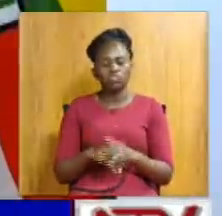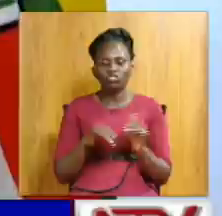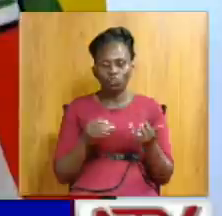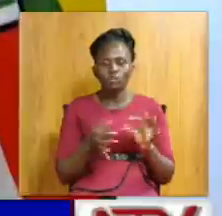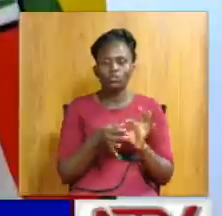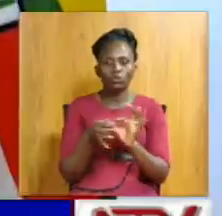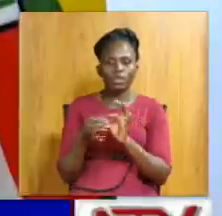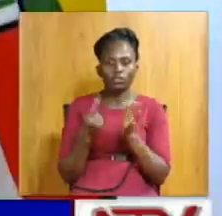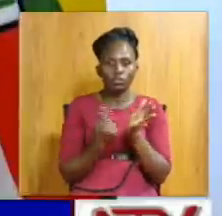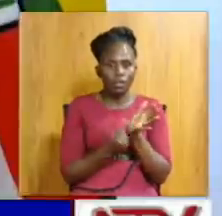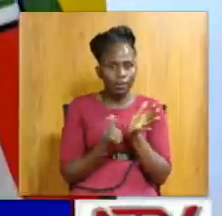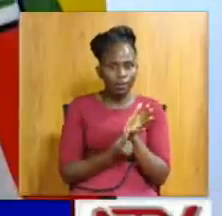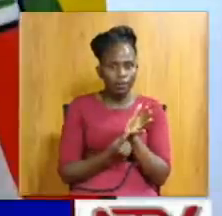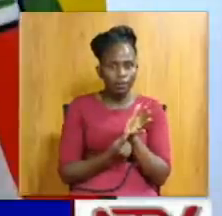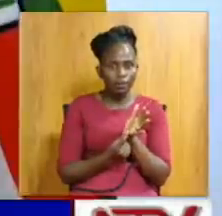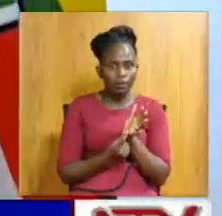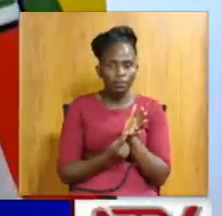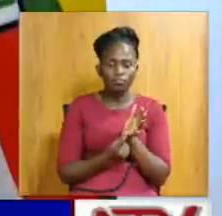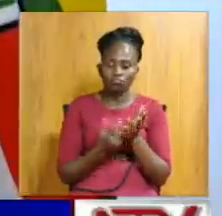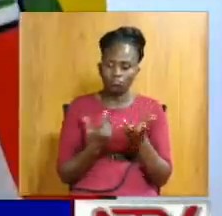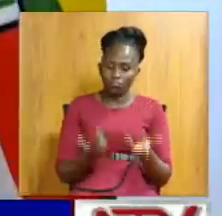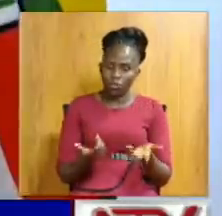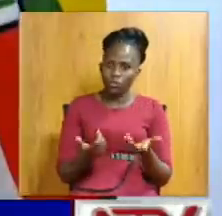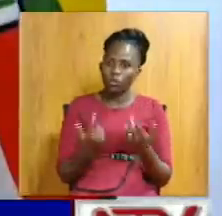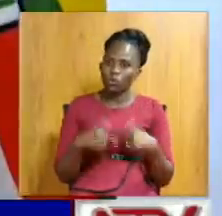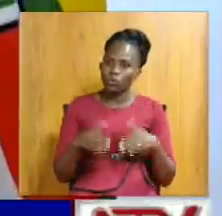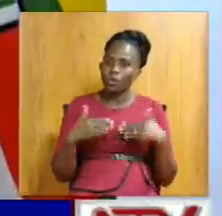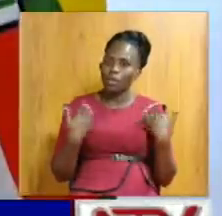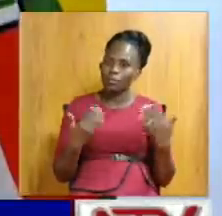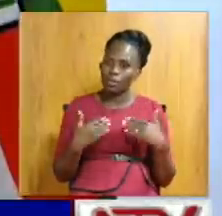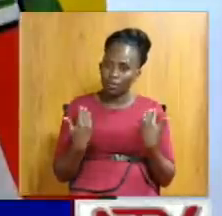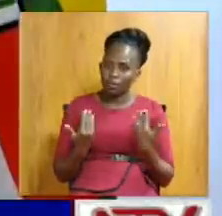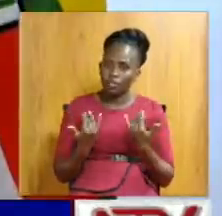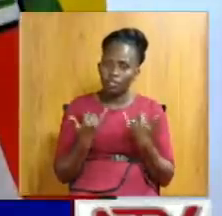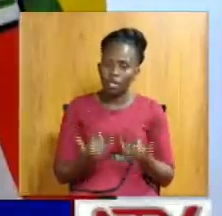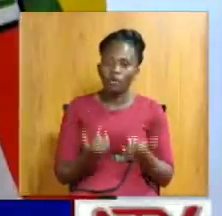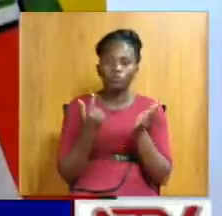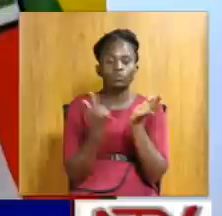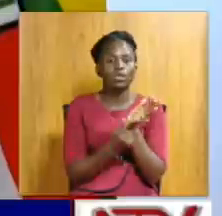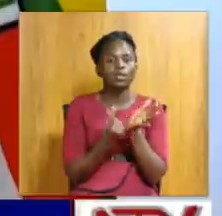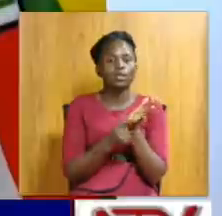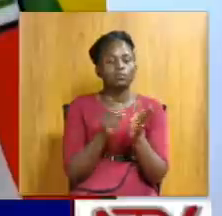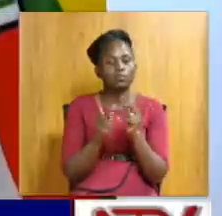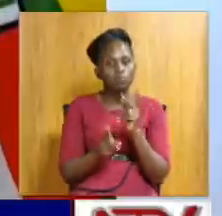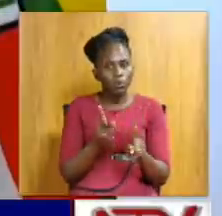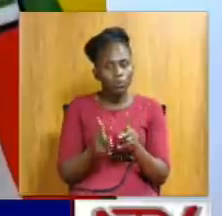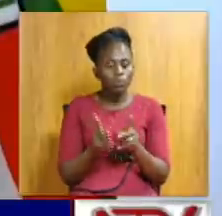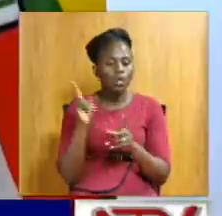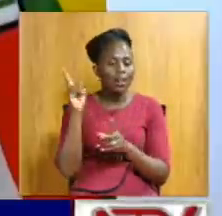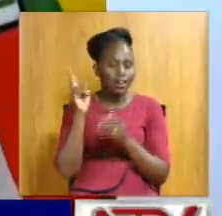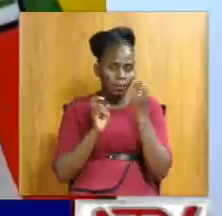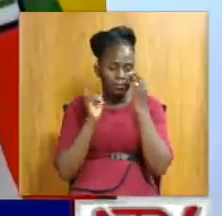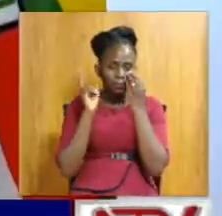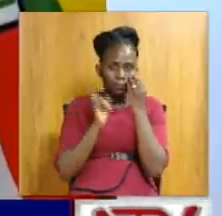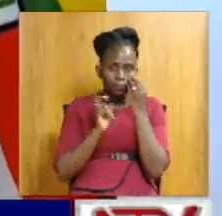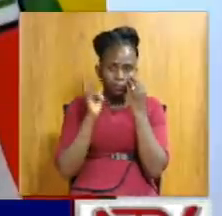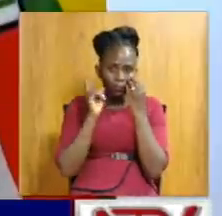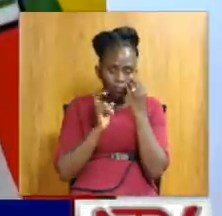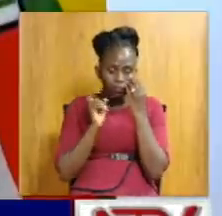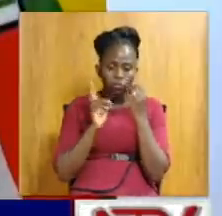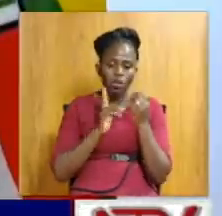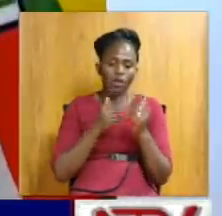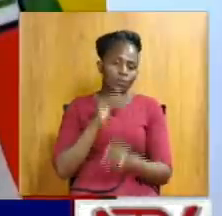Ugandans. We are glad that the Ugandans listened to our